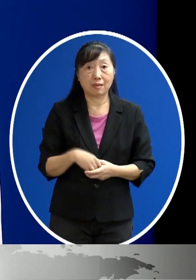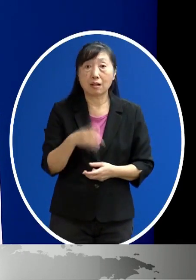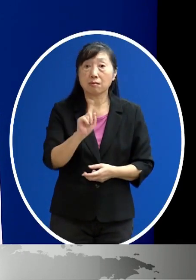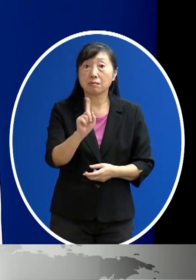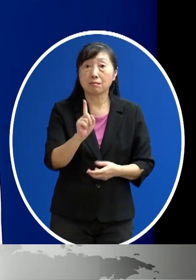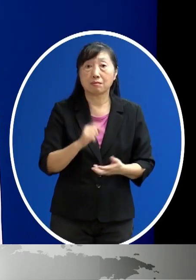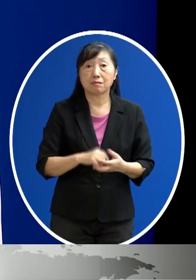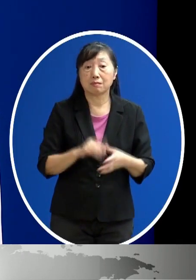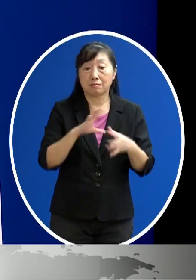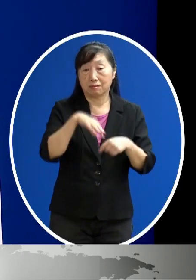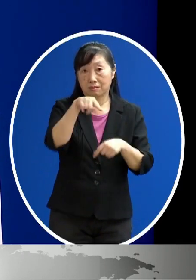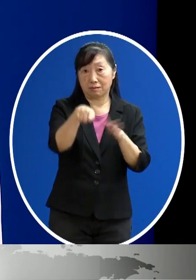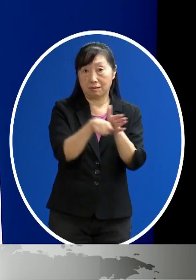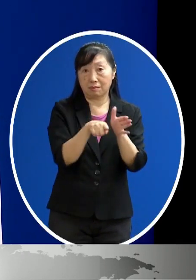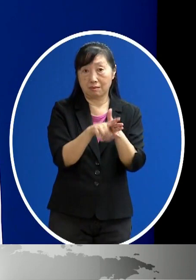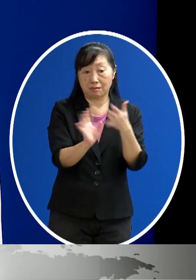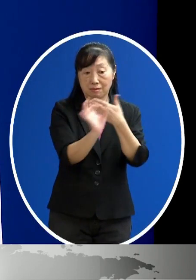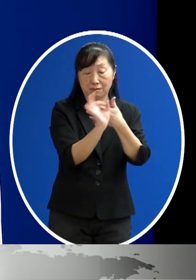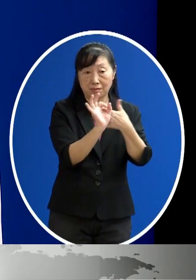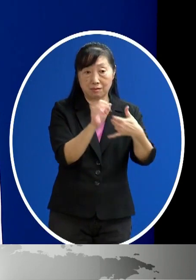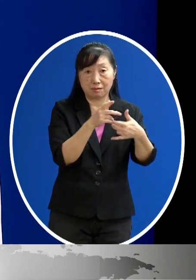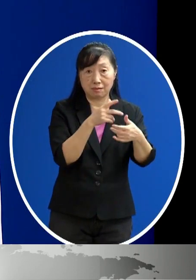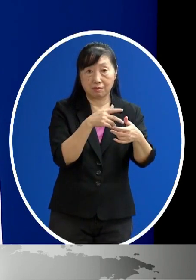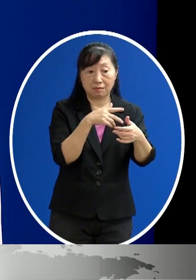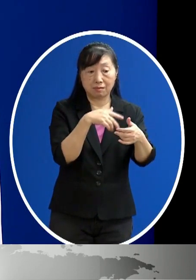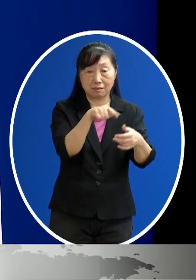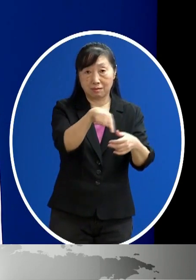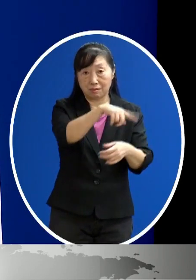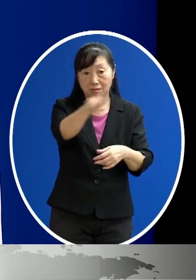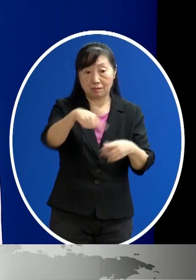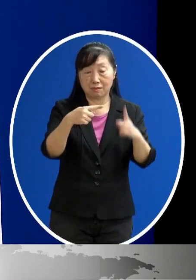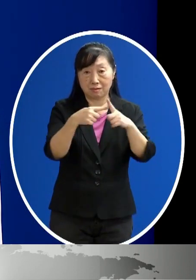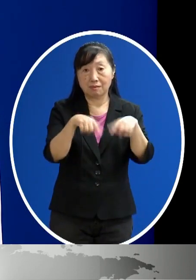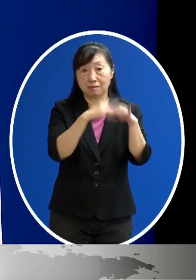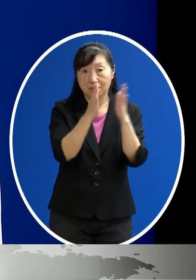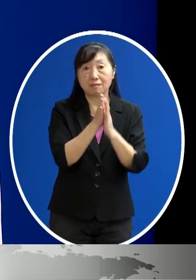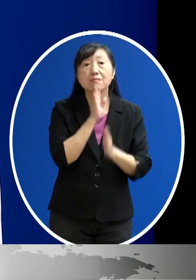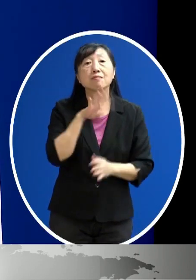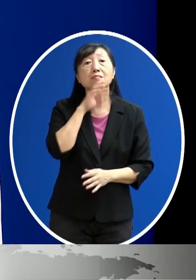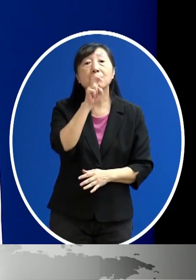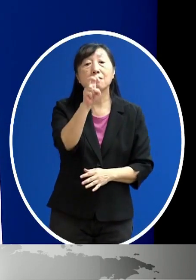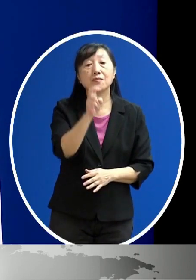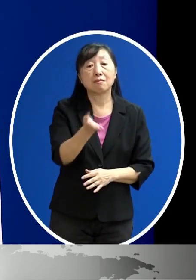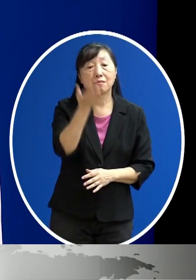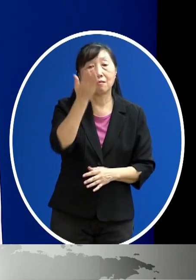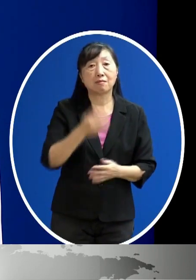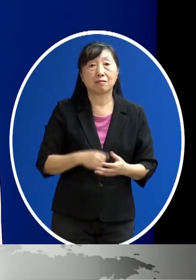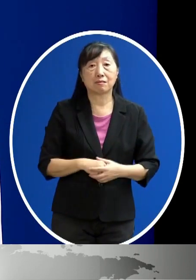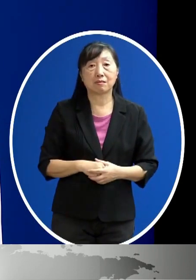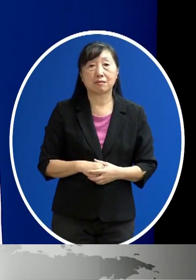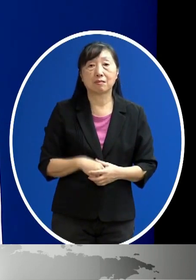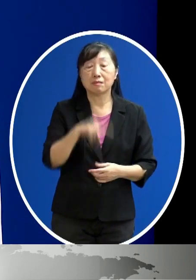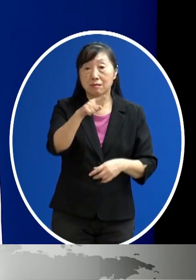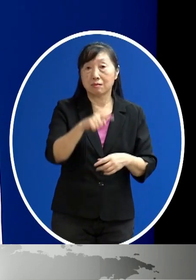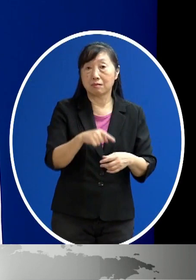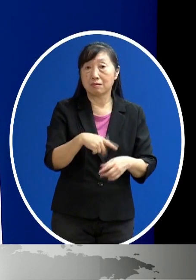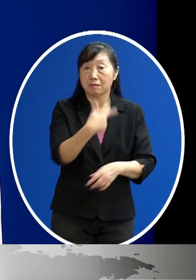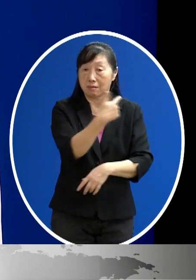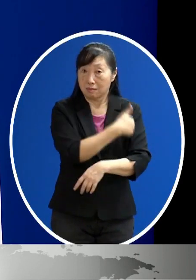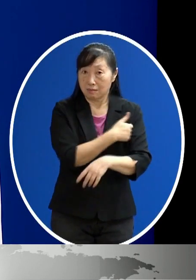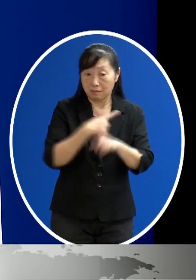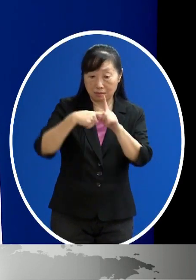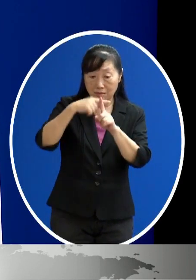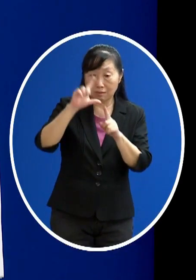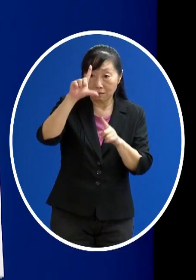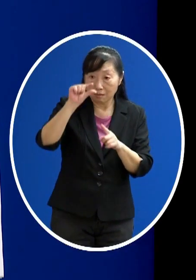this is that clinical trials were conducted on people 20 and older. Regarding administration, this vaccine comprises two doses